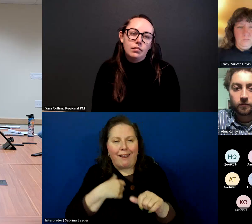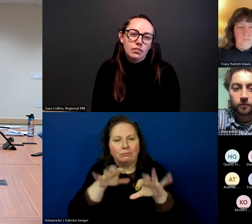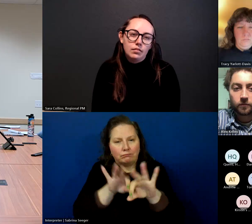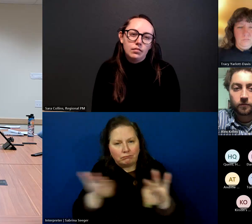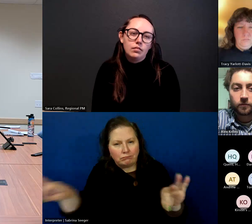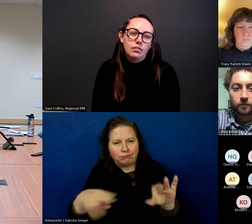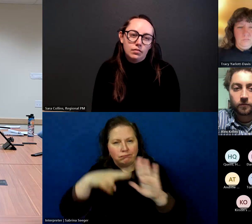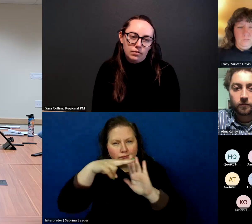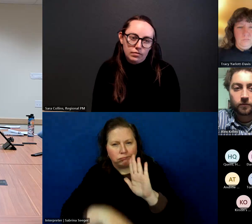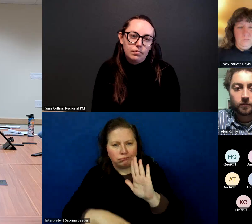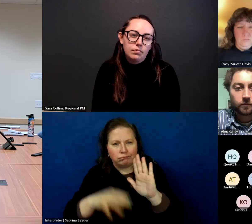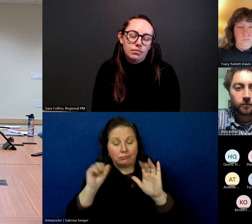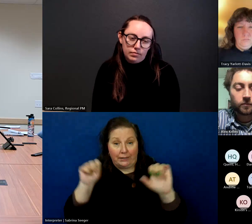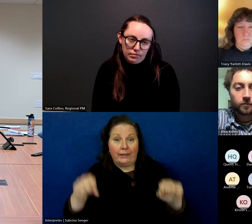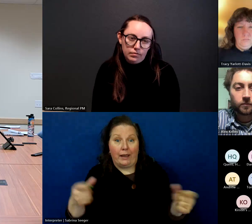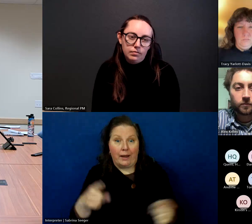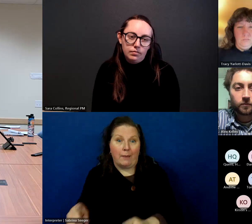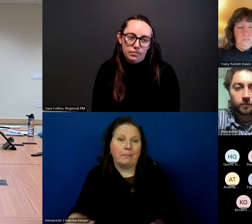neutral host